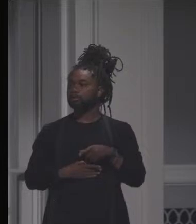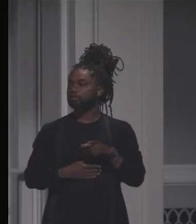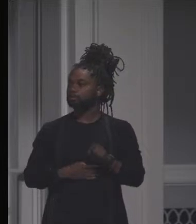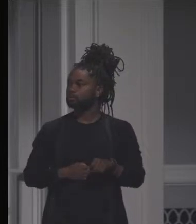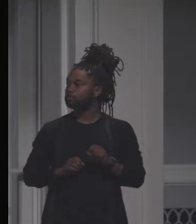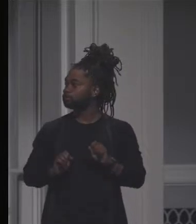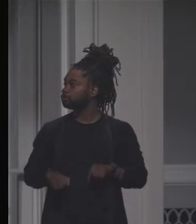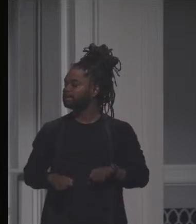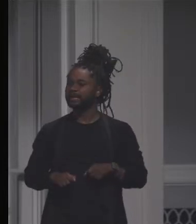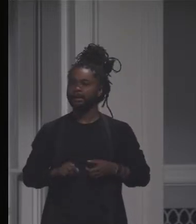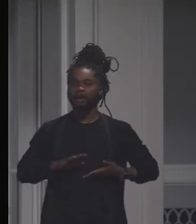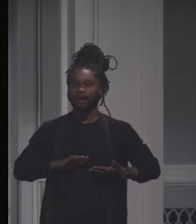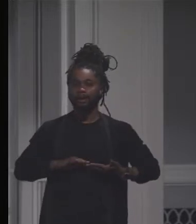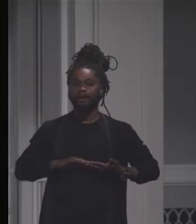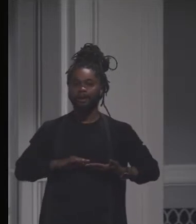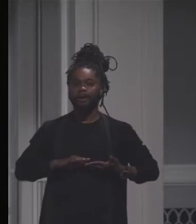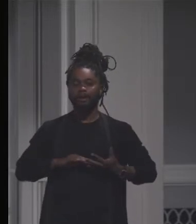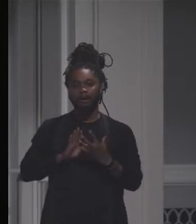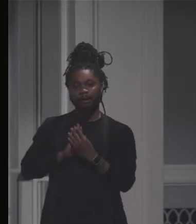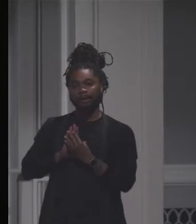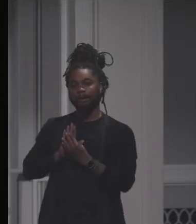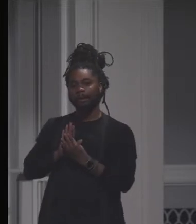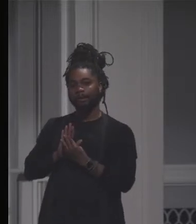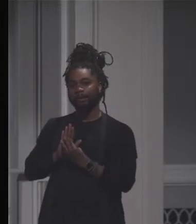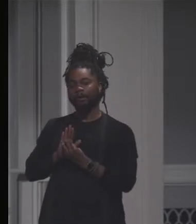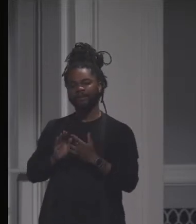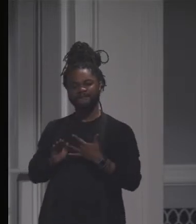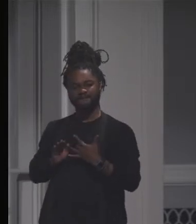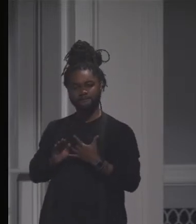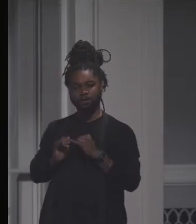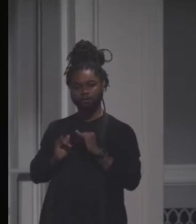a simulation and extrapolate from it. So